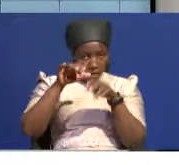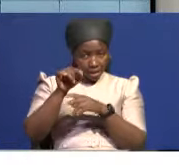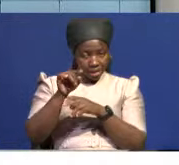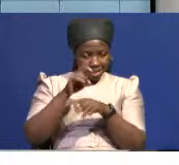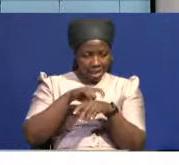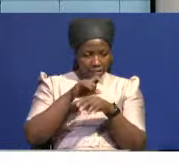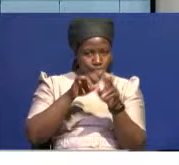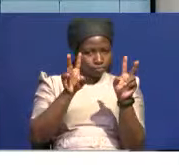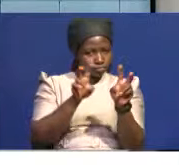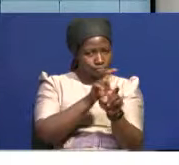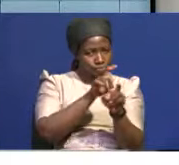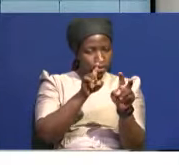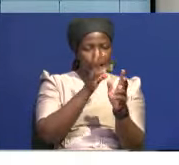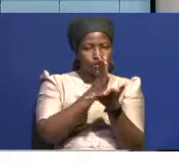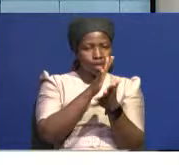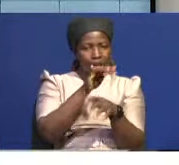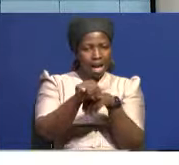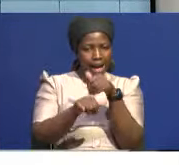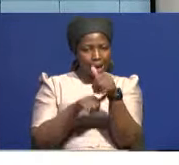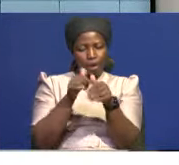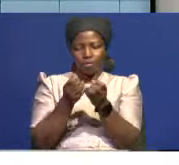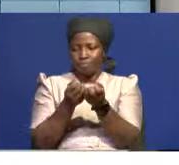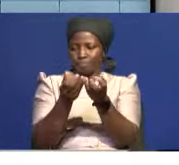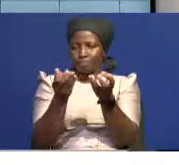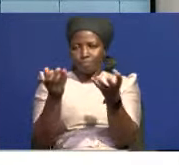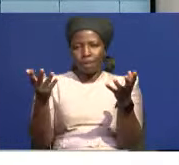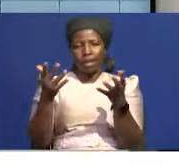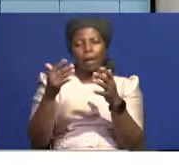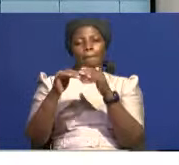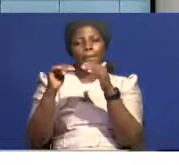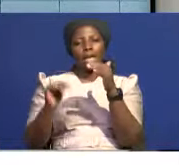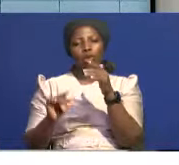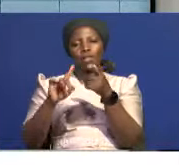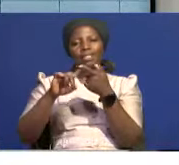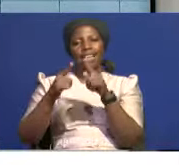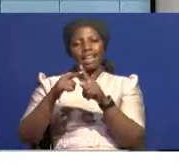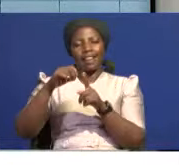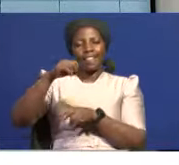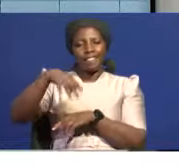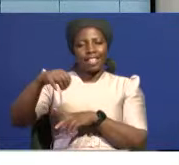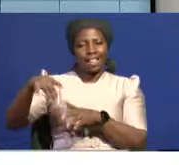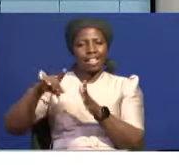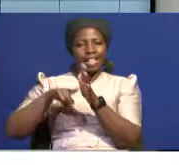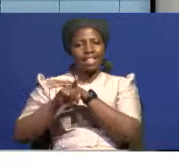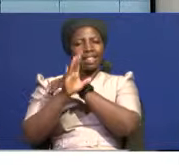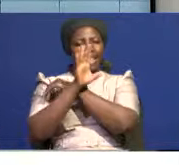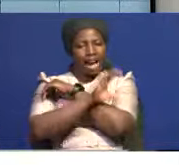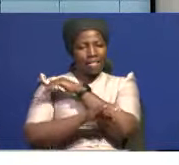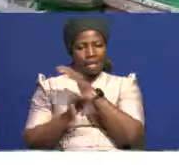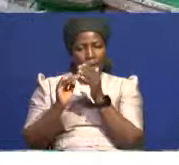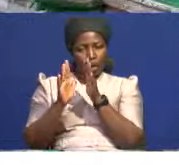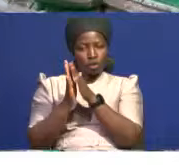alleged distribution of substandard fertilizer in the country. More of these in the county's wrap.